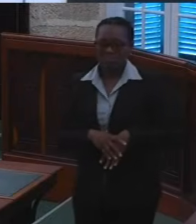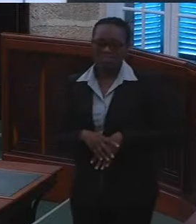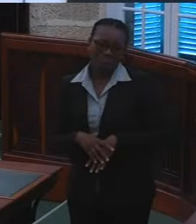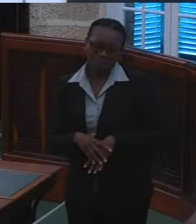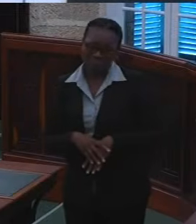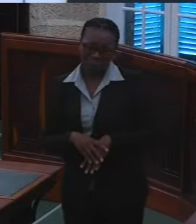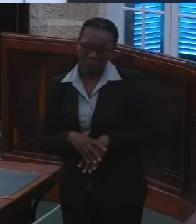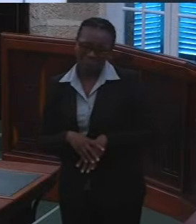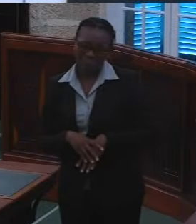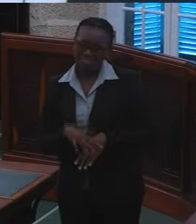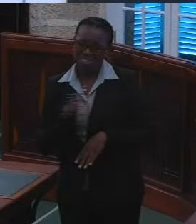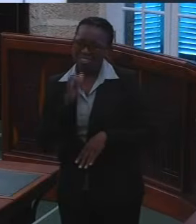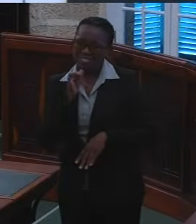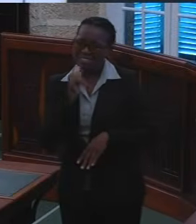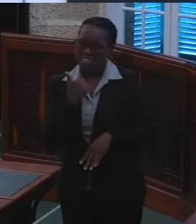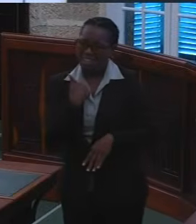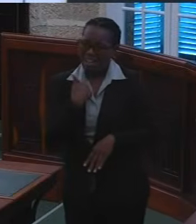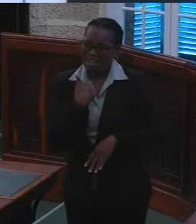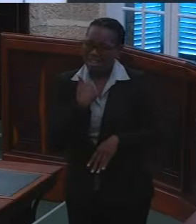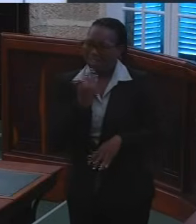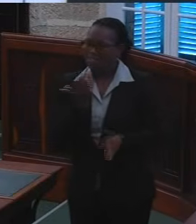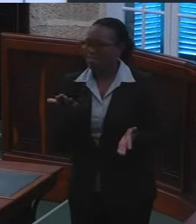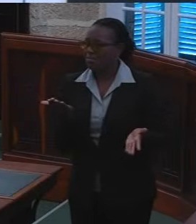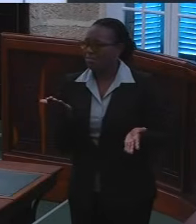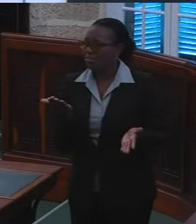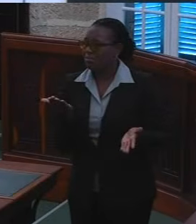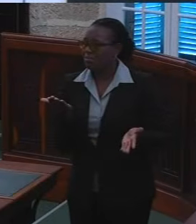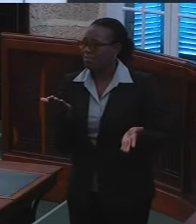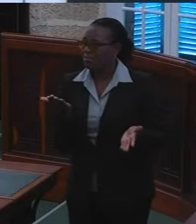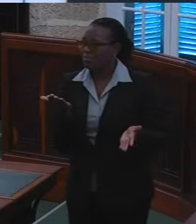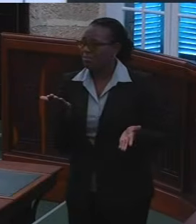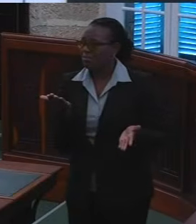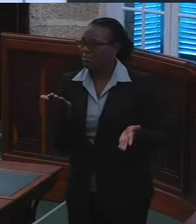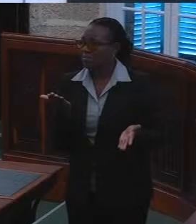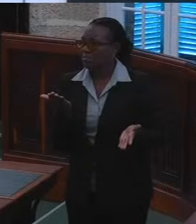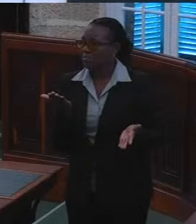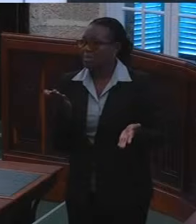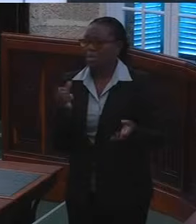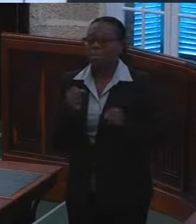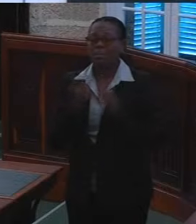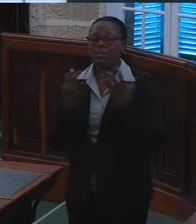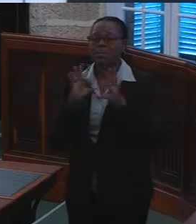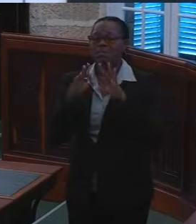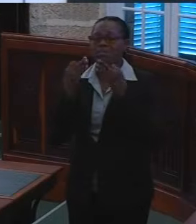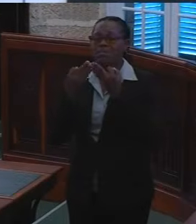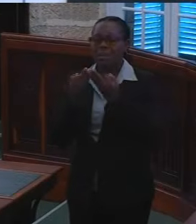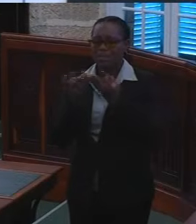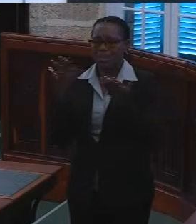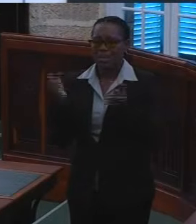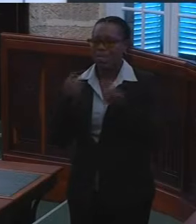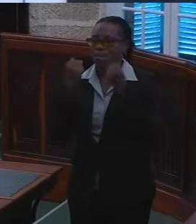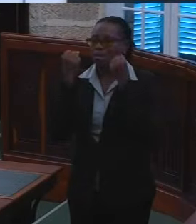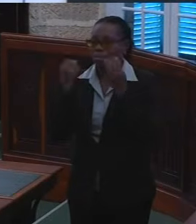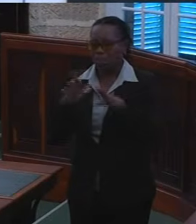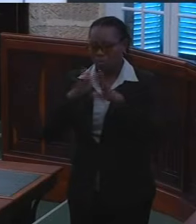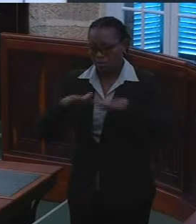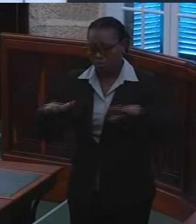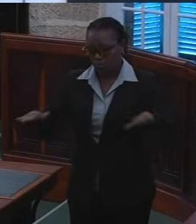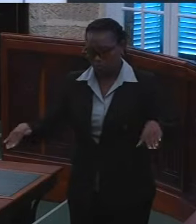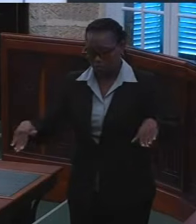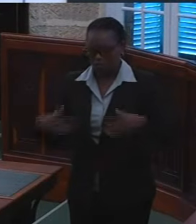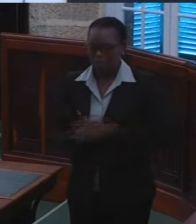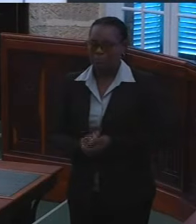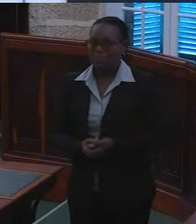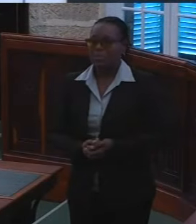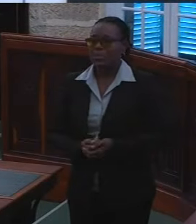smaller and smaller and smaller. Even in families, sometimes where you have a number of children, sometimes the